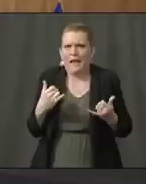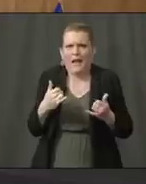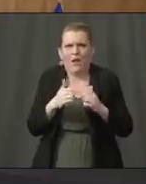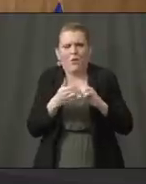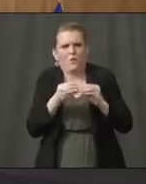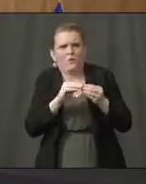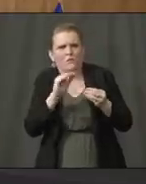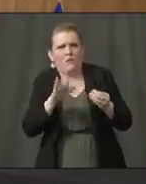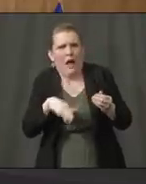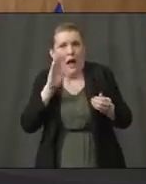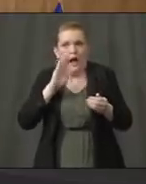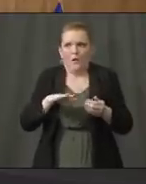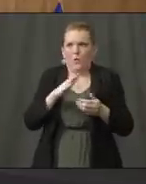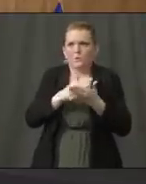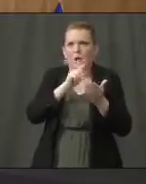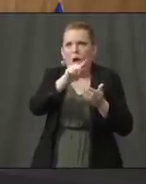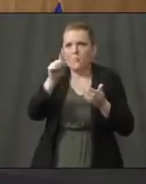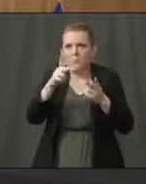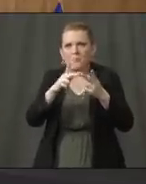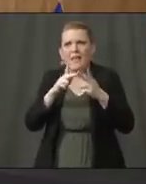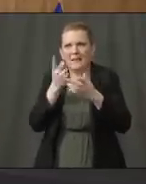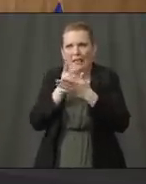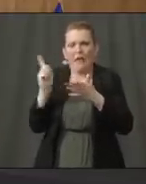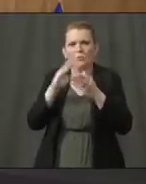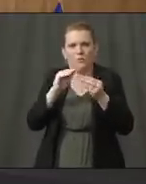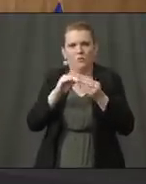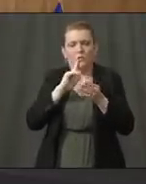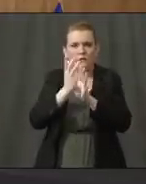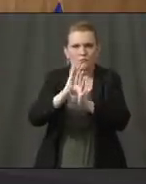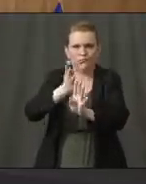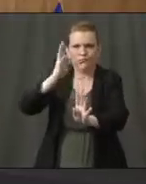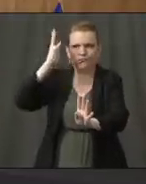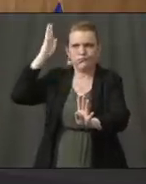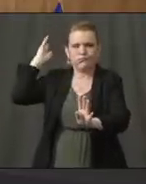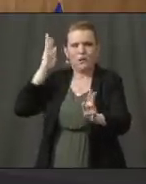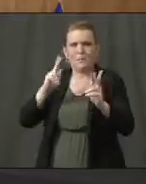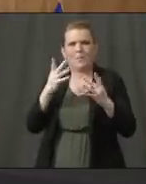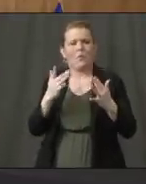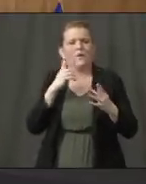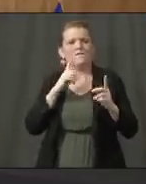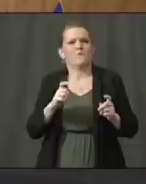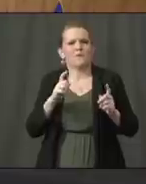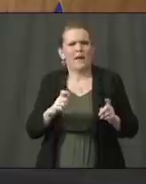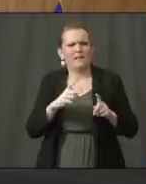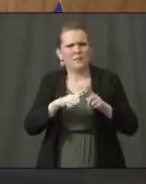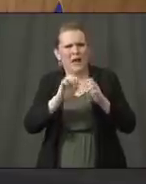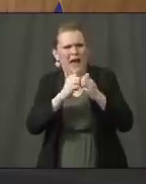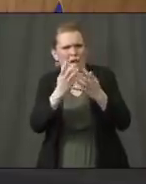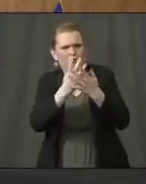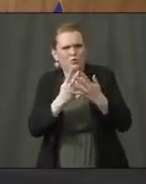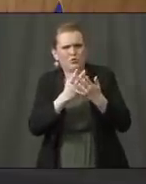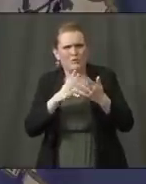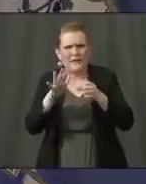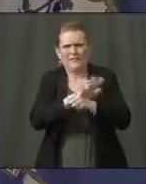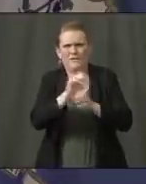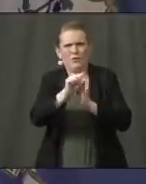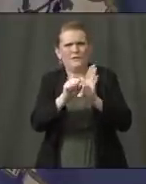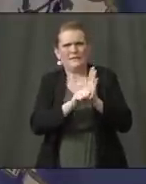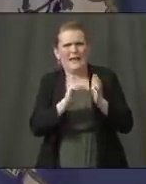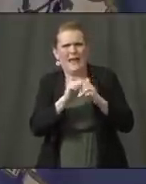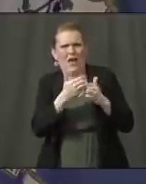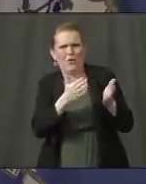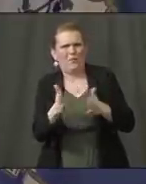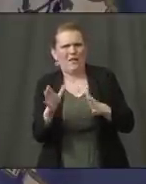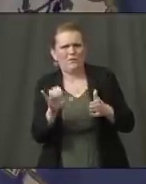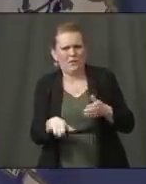are we in testing, and how, as Dr. Carter says, we have to find a way to screen the entire state? How do you do that? I can tell you in the call this